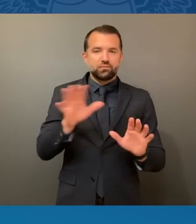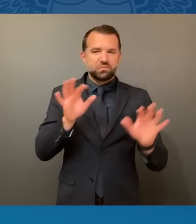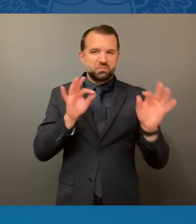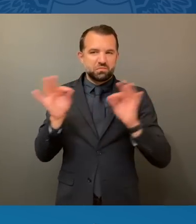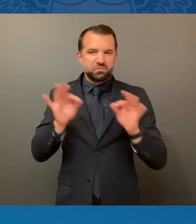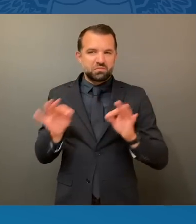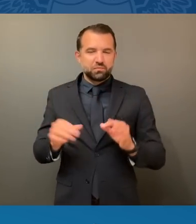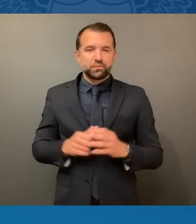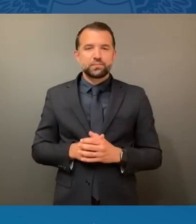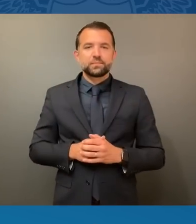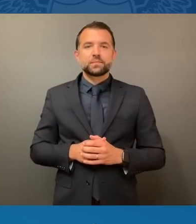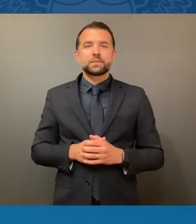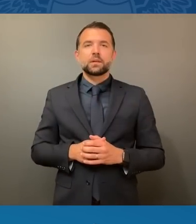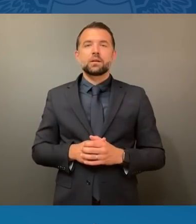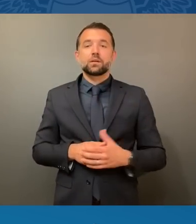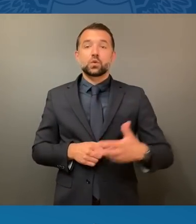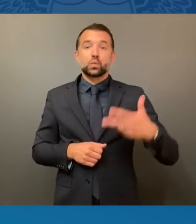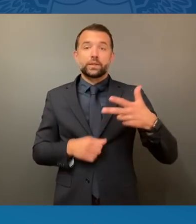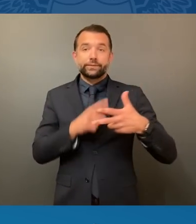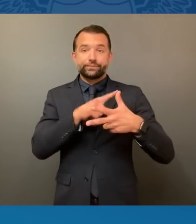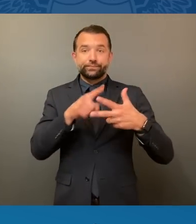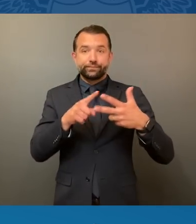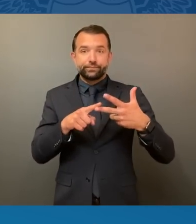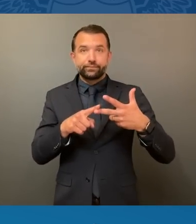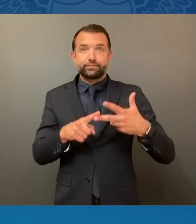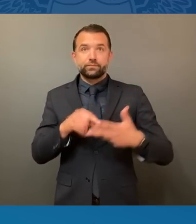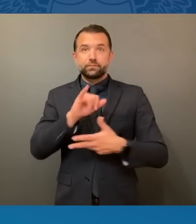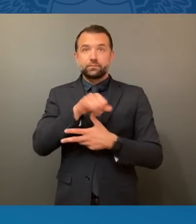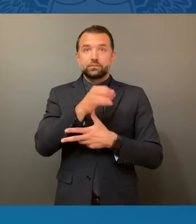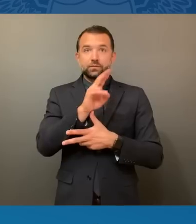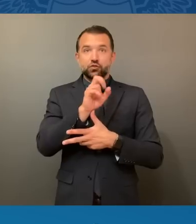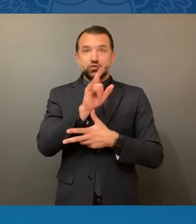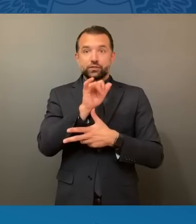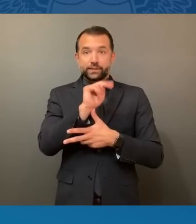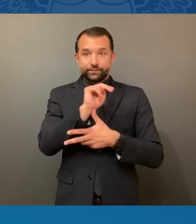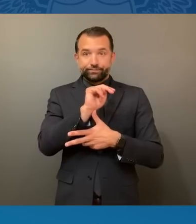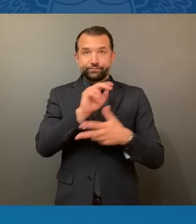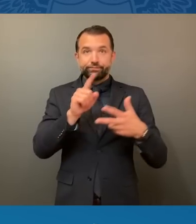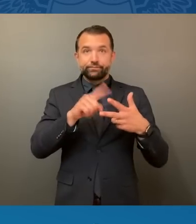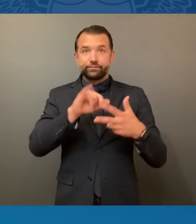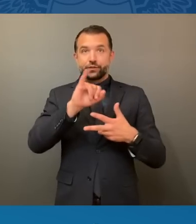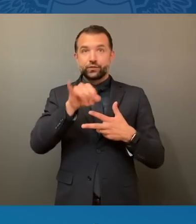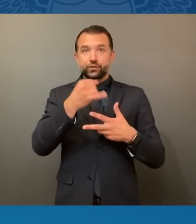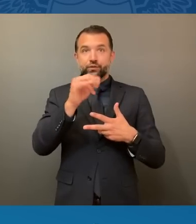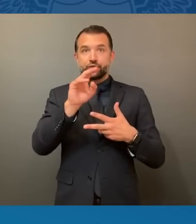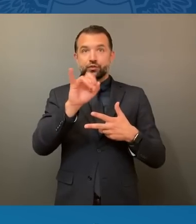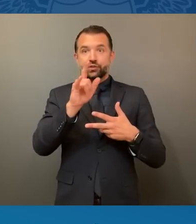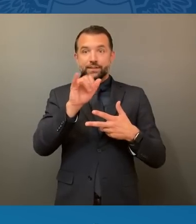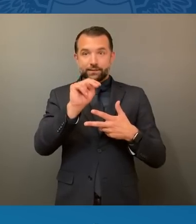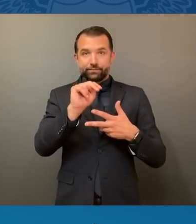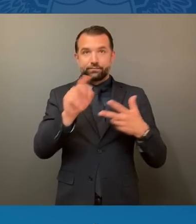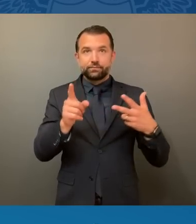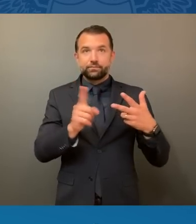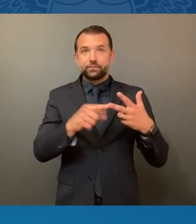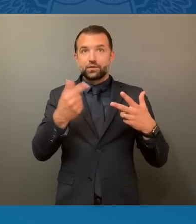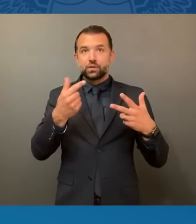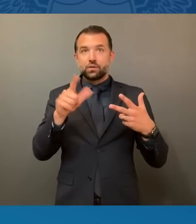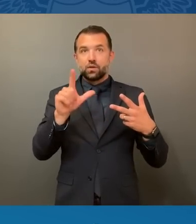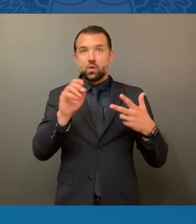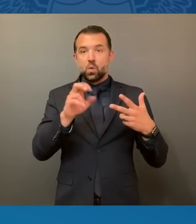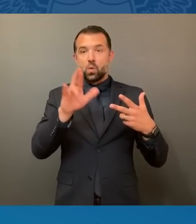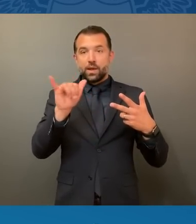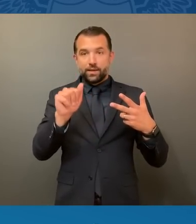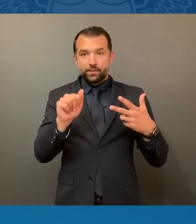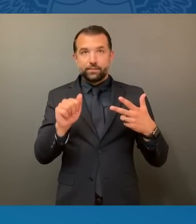There were three of them, the two Justins and Gloria. There were the Tennessee three. And I'm with my husband, we're